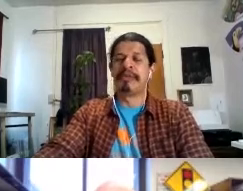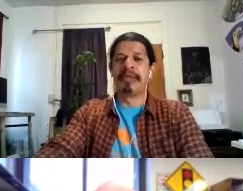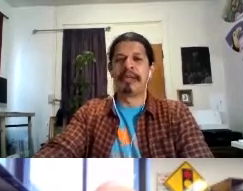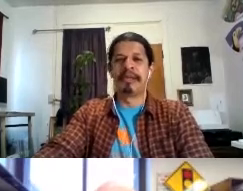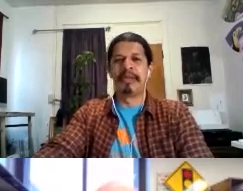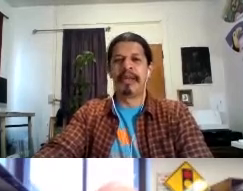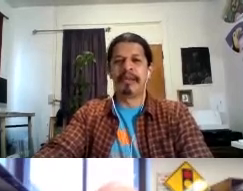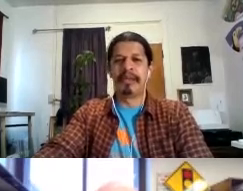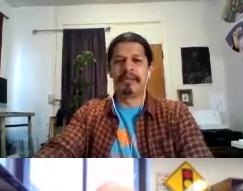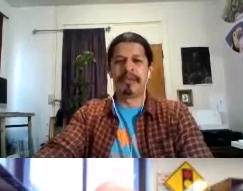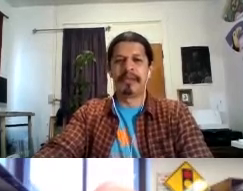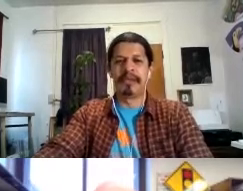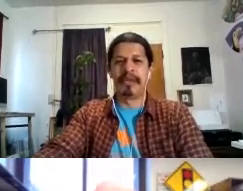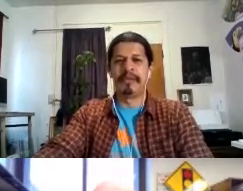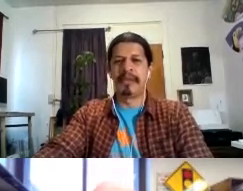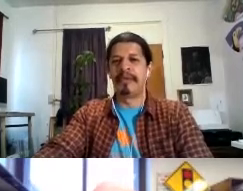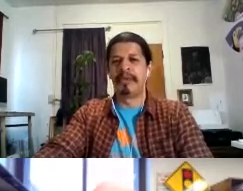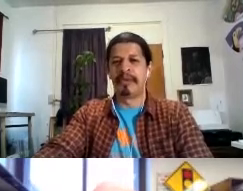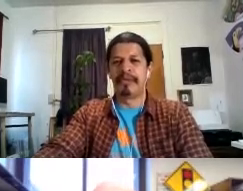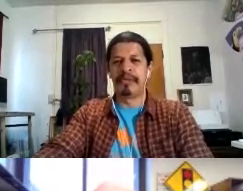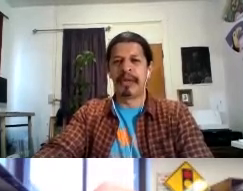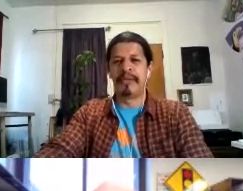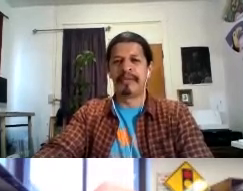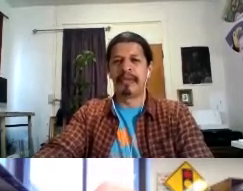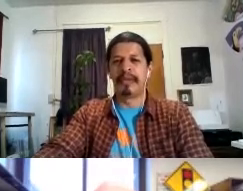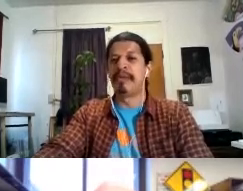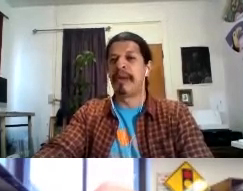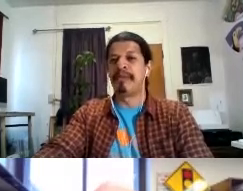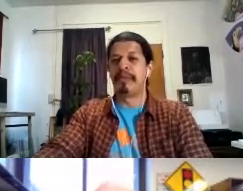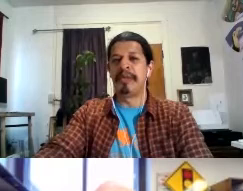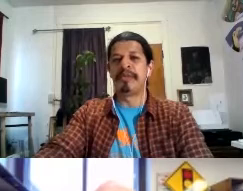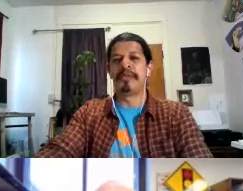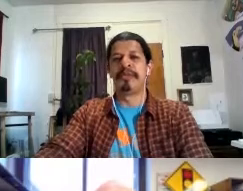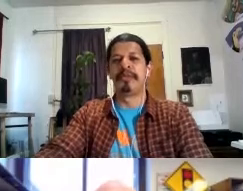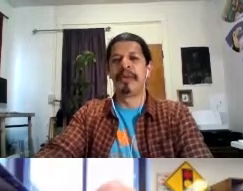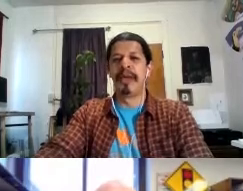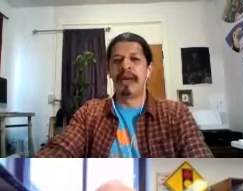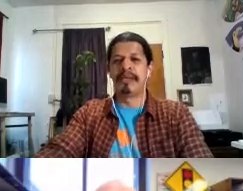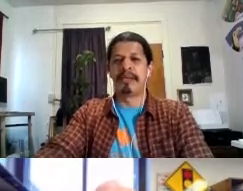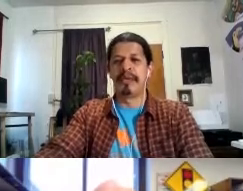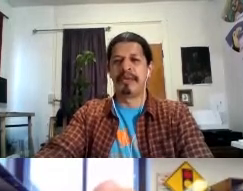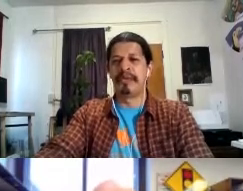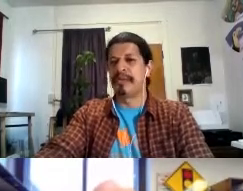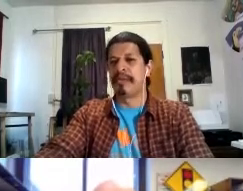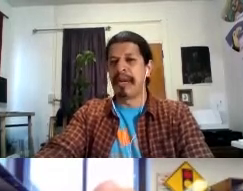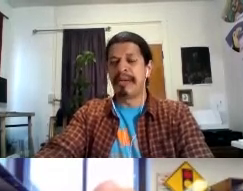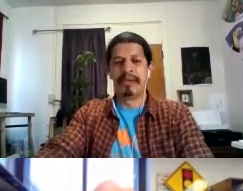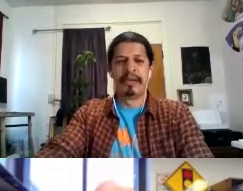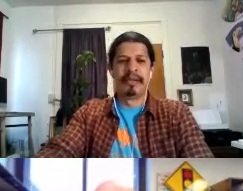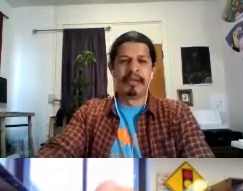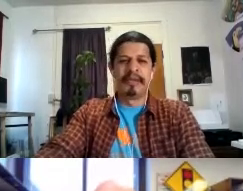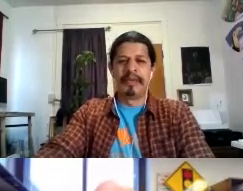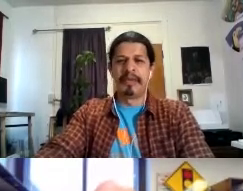you can click on that, and then we'll see your name and we'll call you. So you'll have 2 minutes to ask your question using the